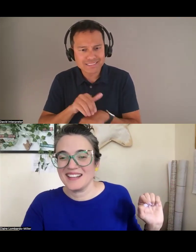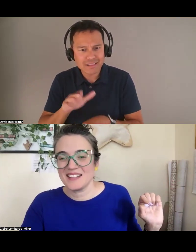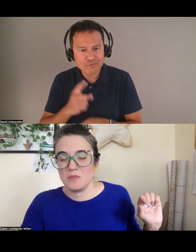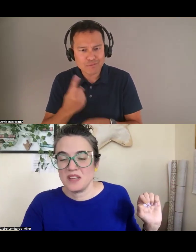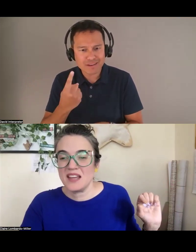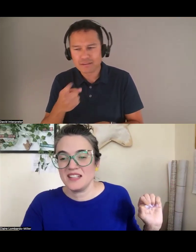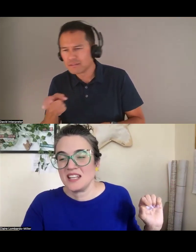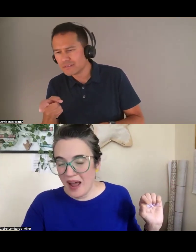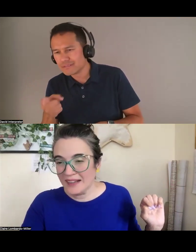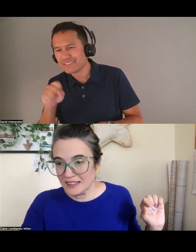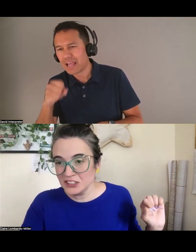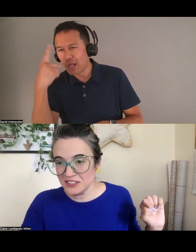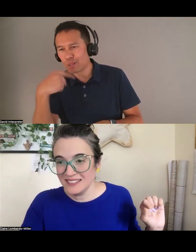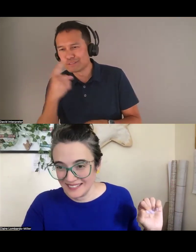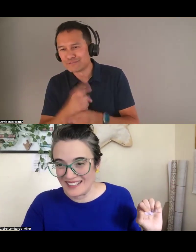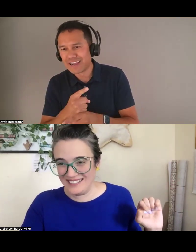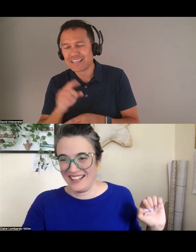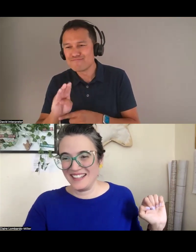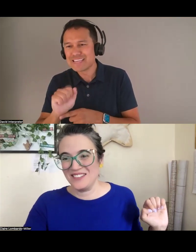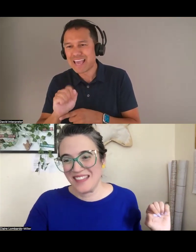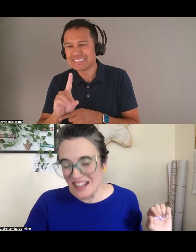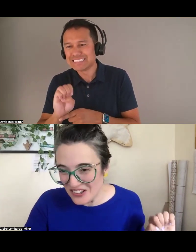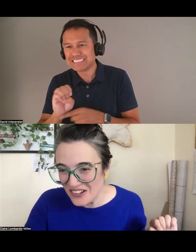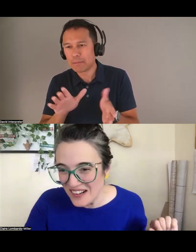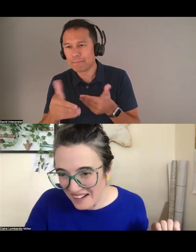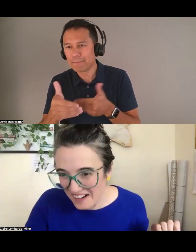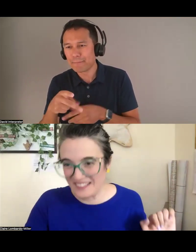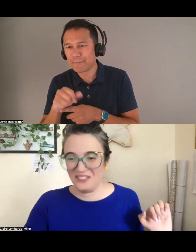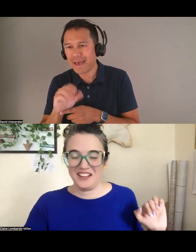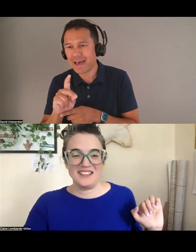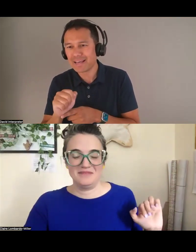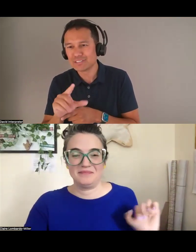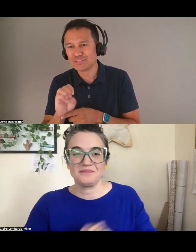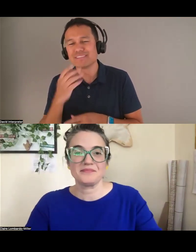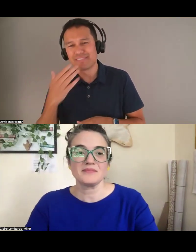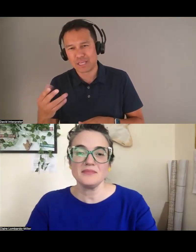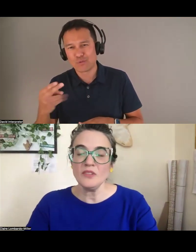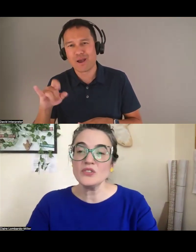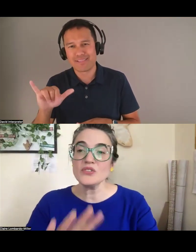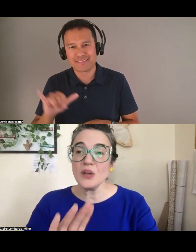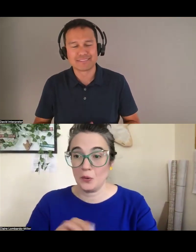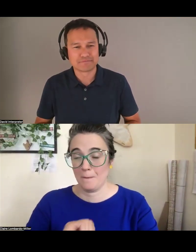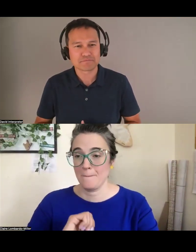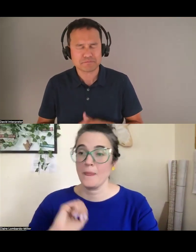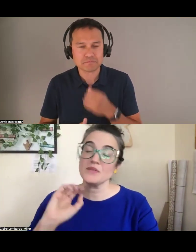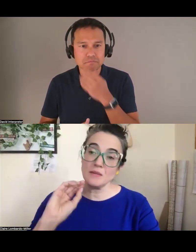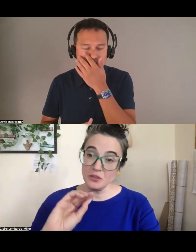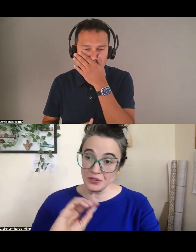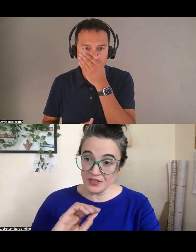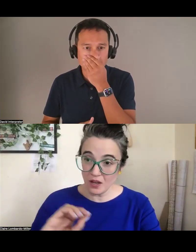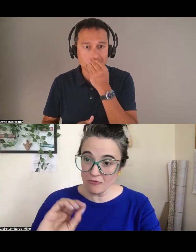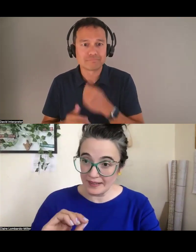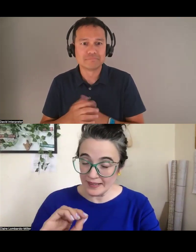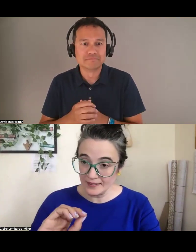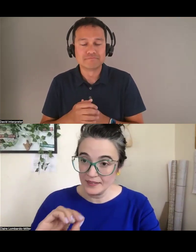it. Yes, it says BADE package. Yes, I think you did. Thank you, Holly, for that. So some of you took